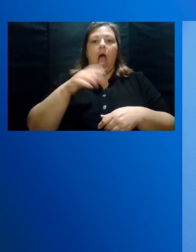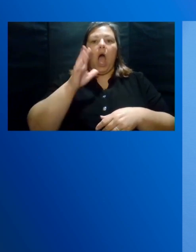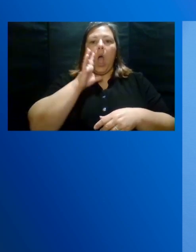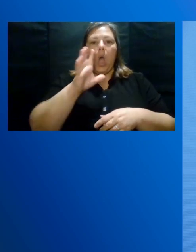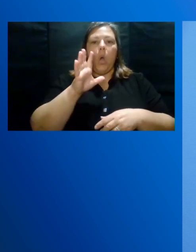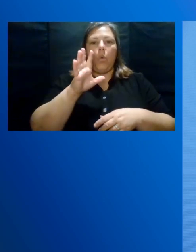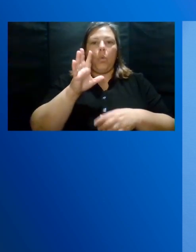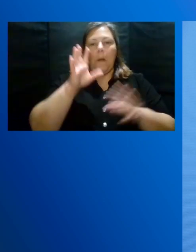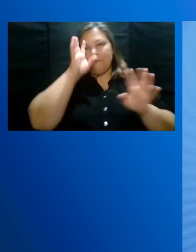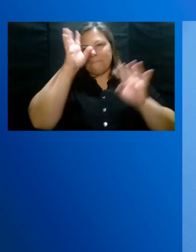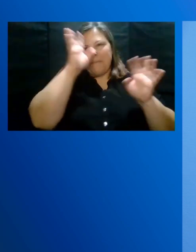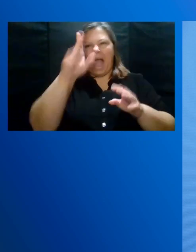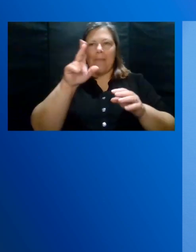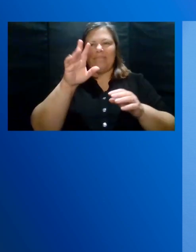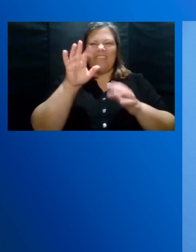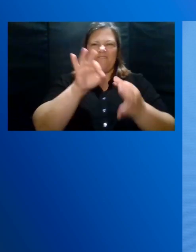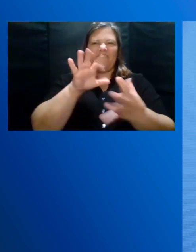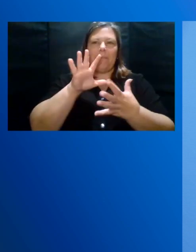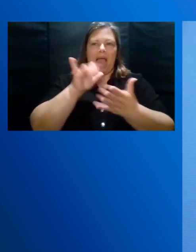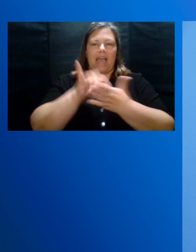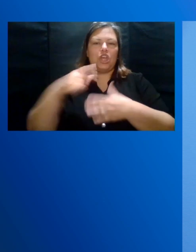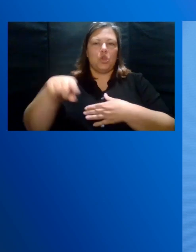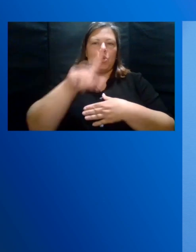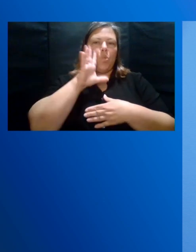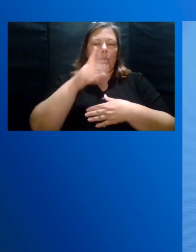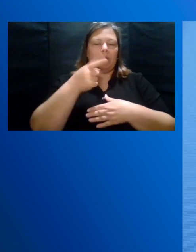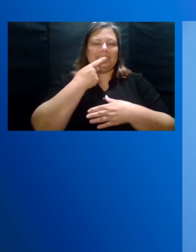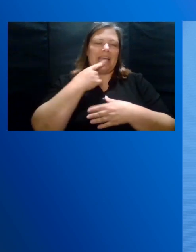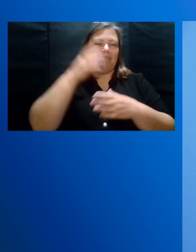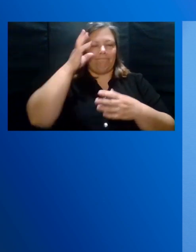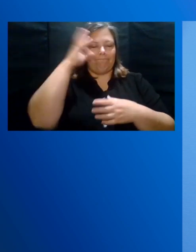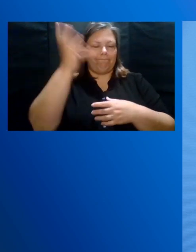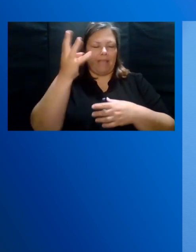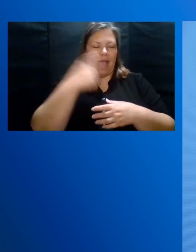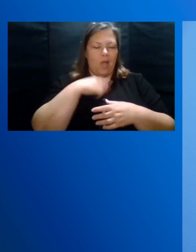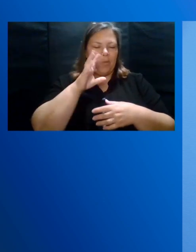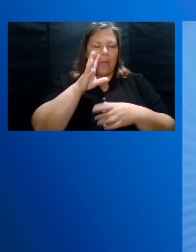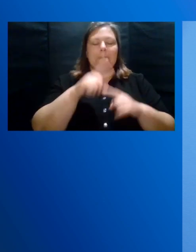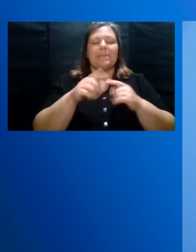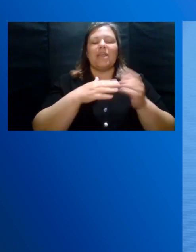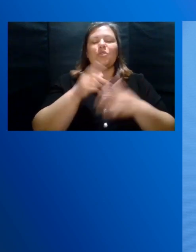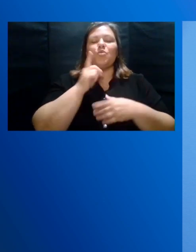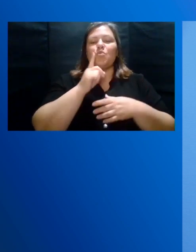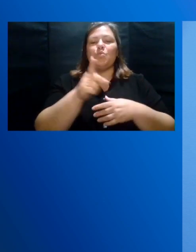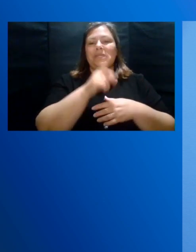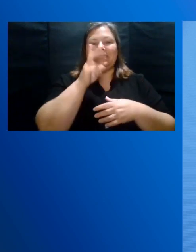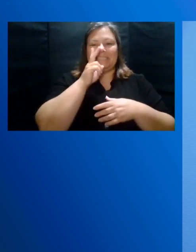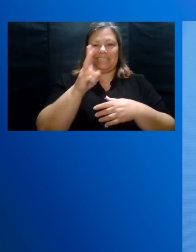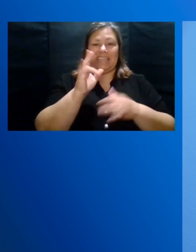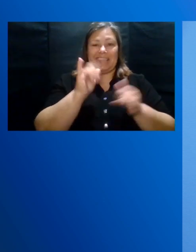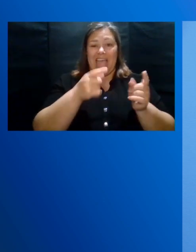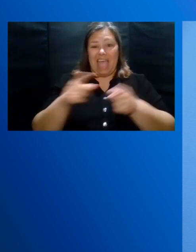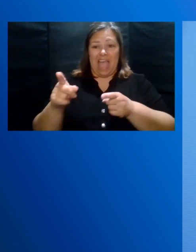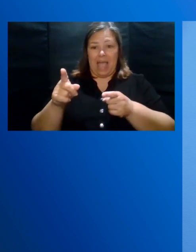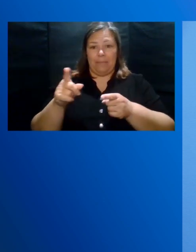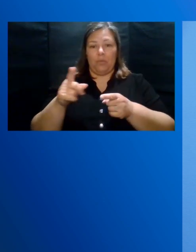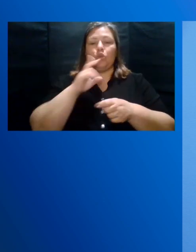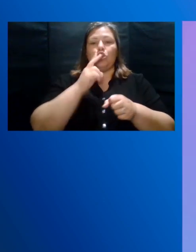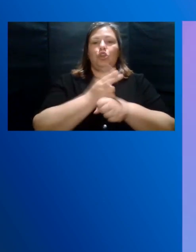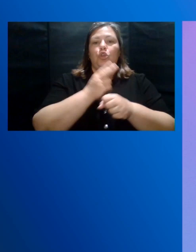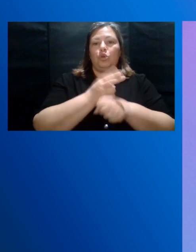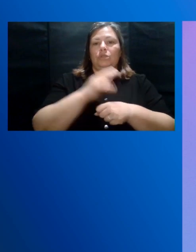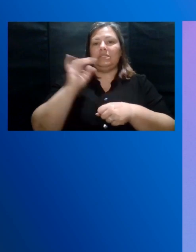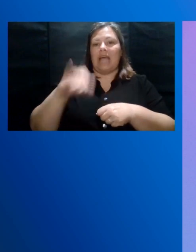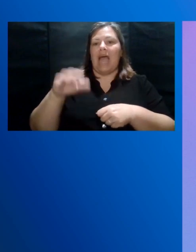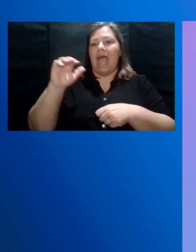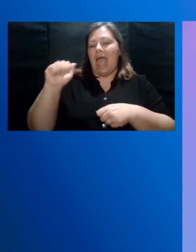you would say. I think that'll be better for both of us. But you'll see this happen, and we're going to use Comprehend, which is an AI/ML service.